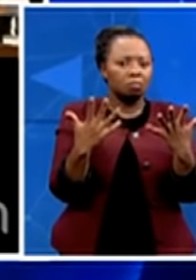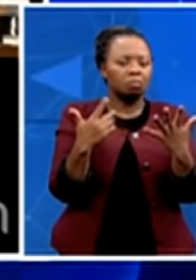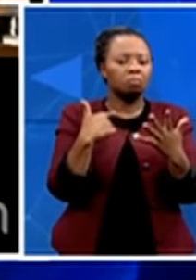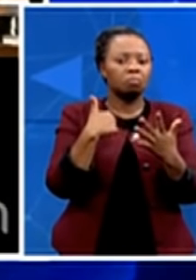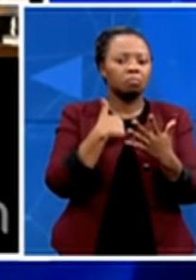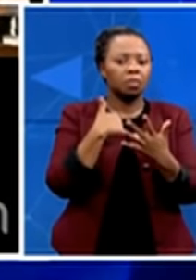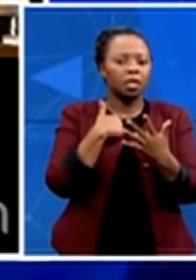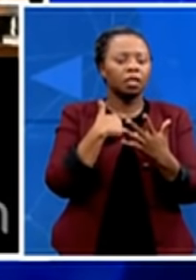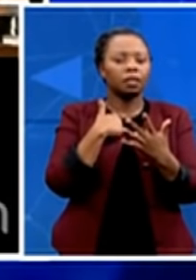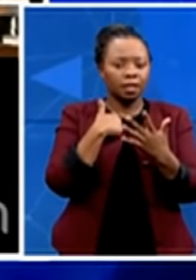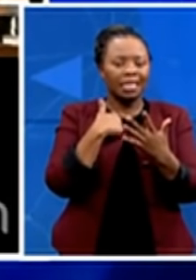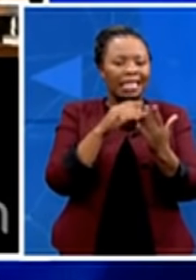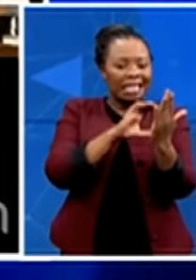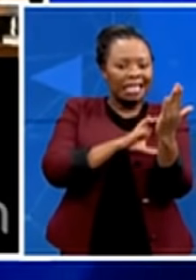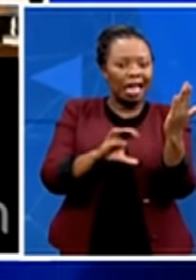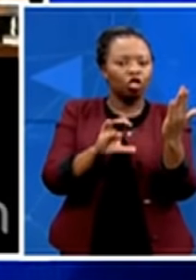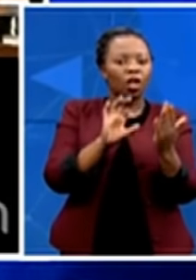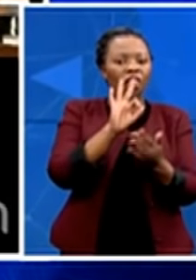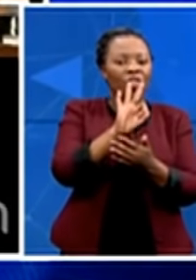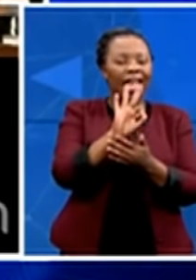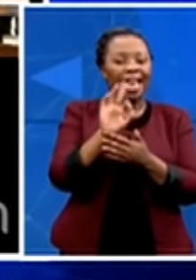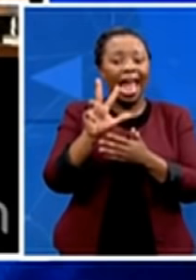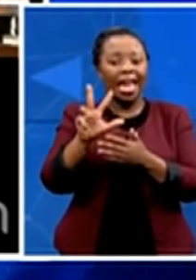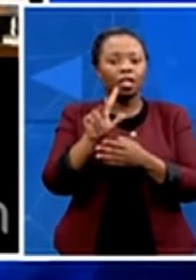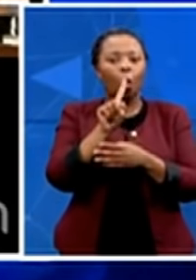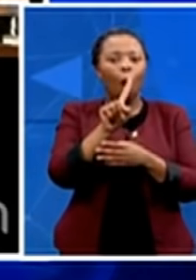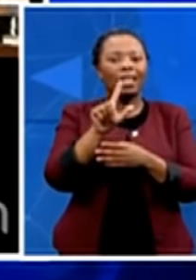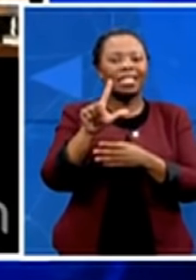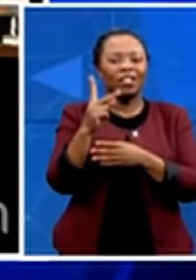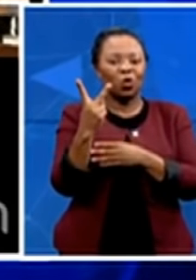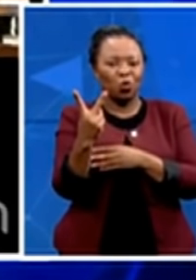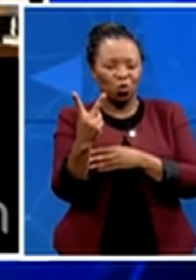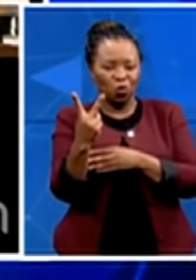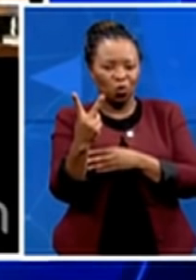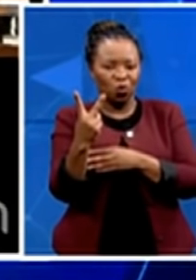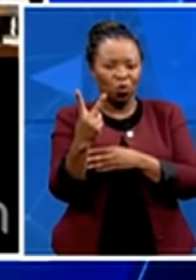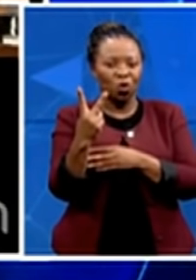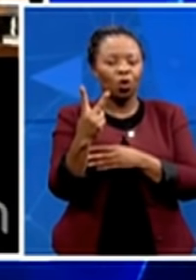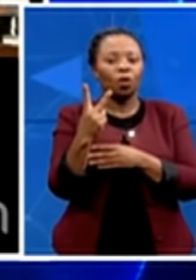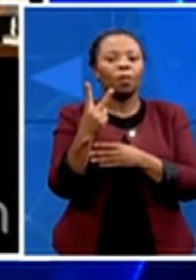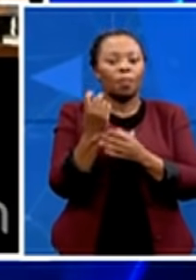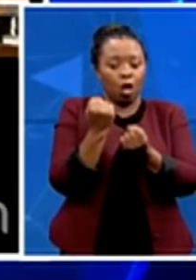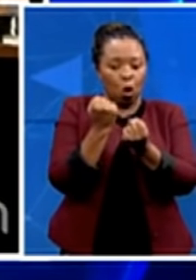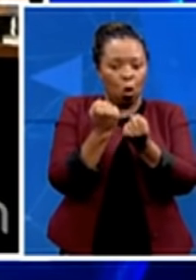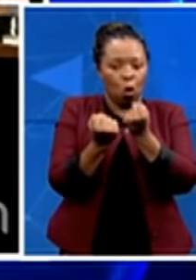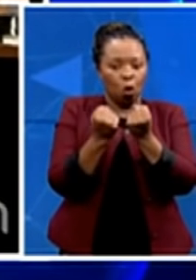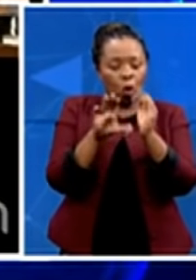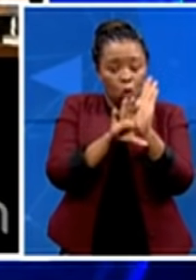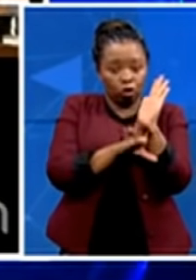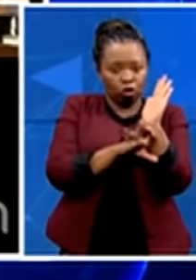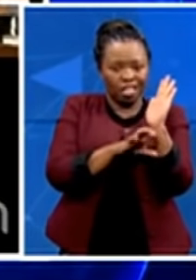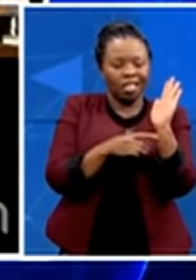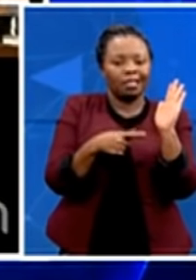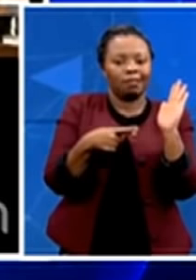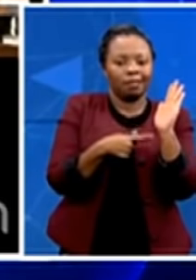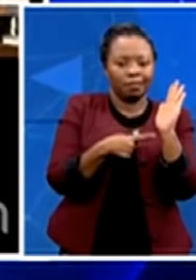and 172 of this court's of the Constitution.